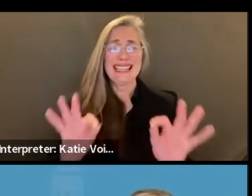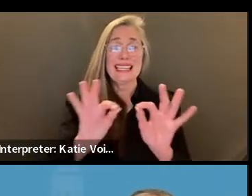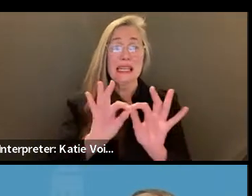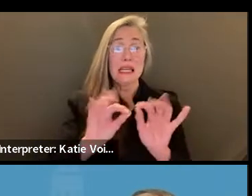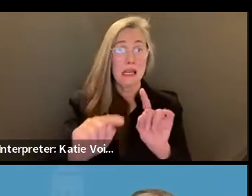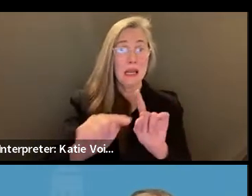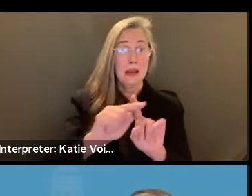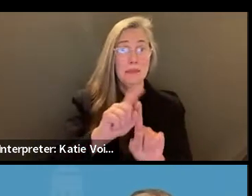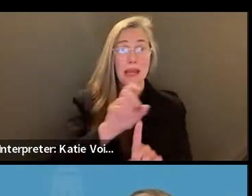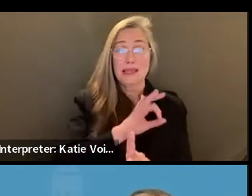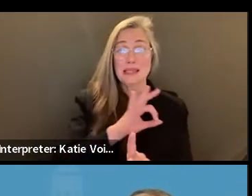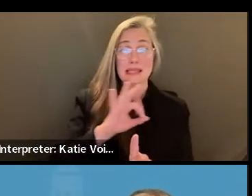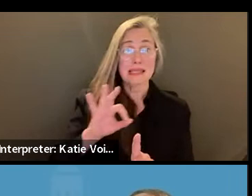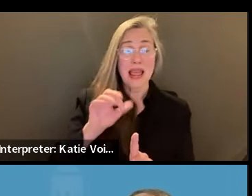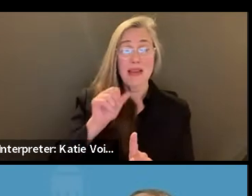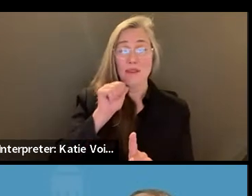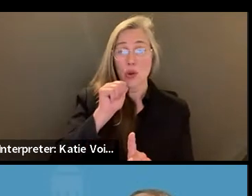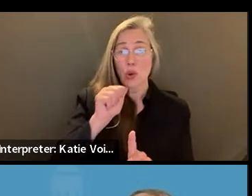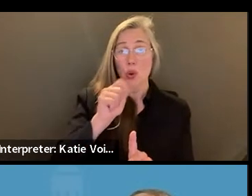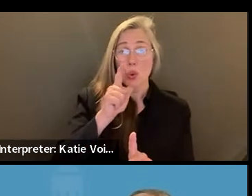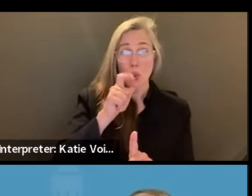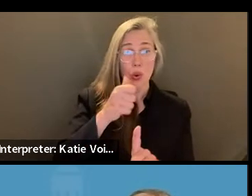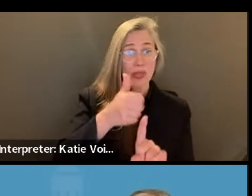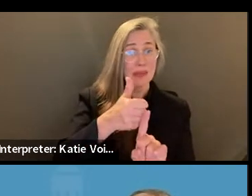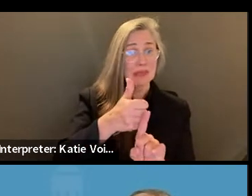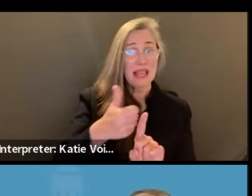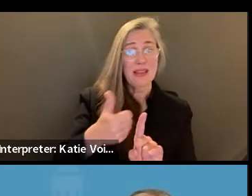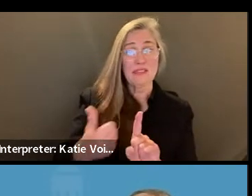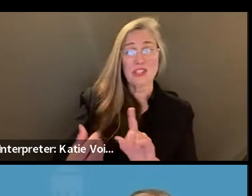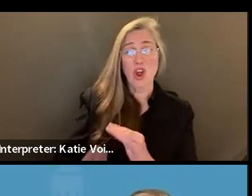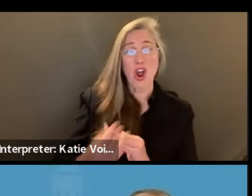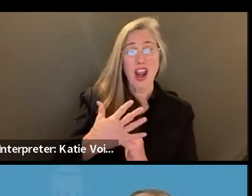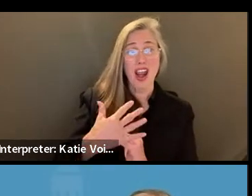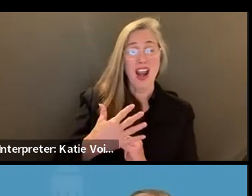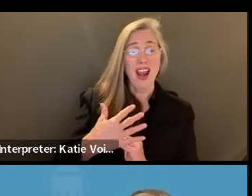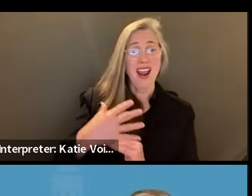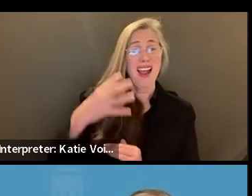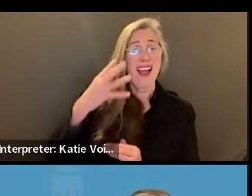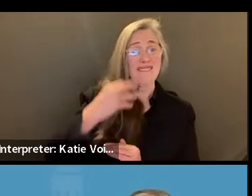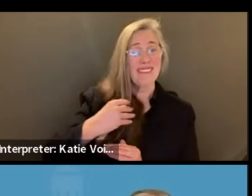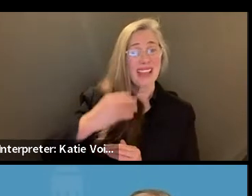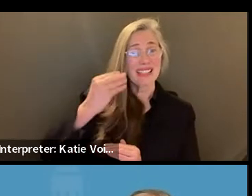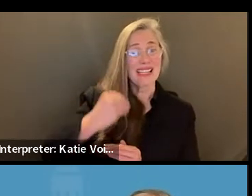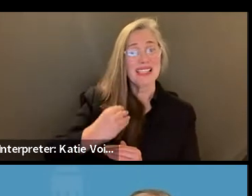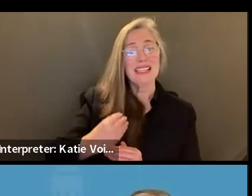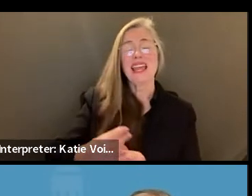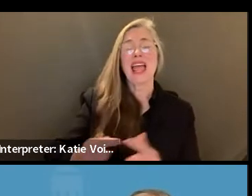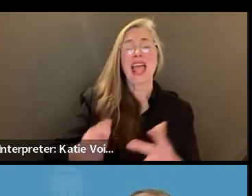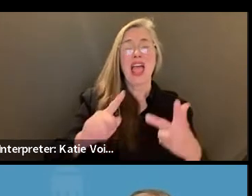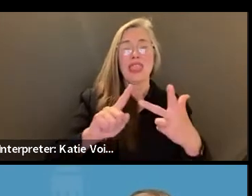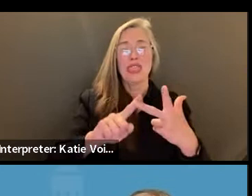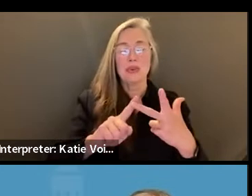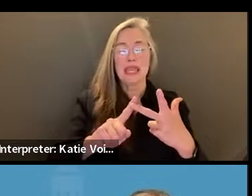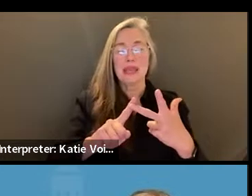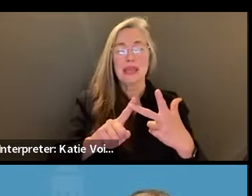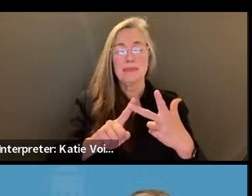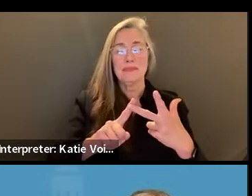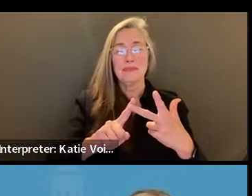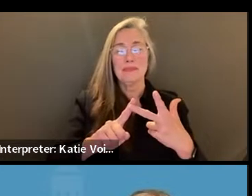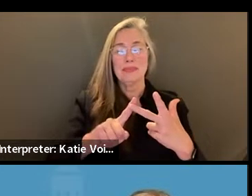too. And then the consistent implementation. It doesn't matter who you